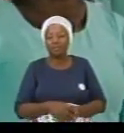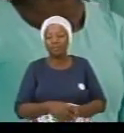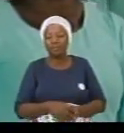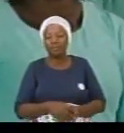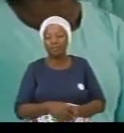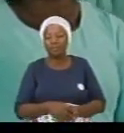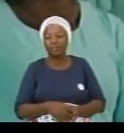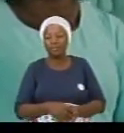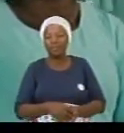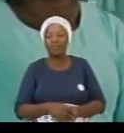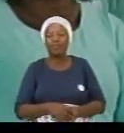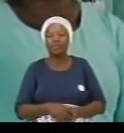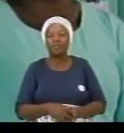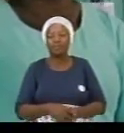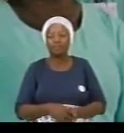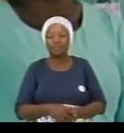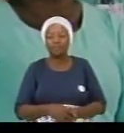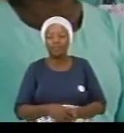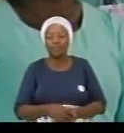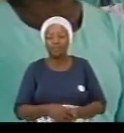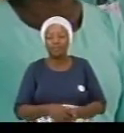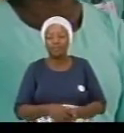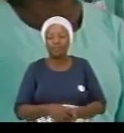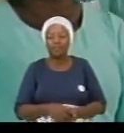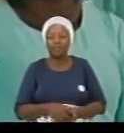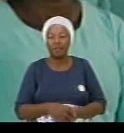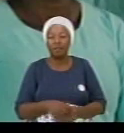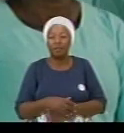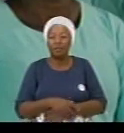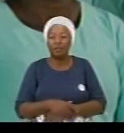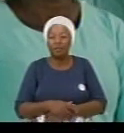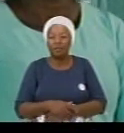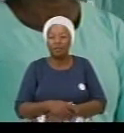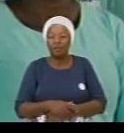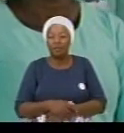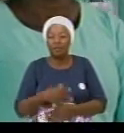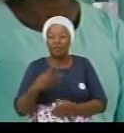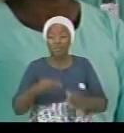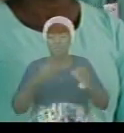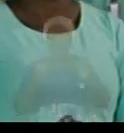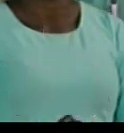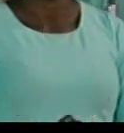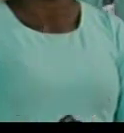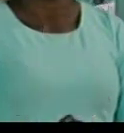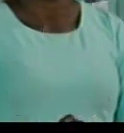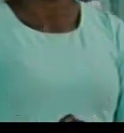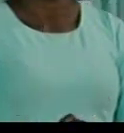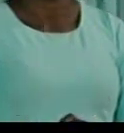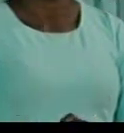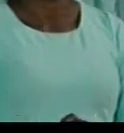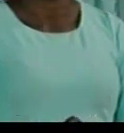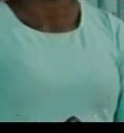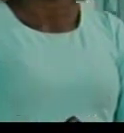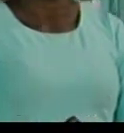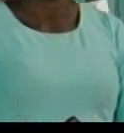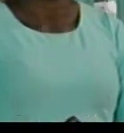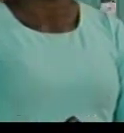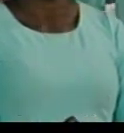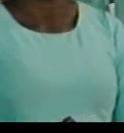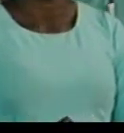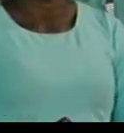The power of God has been sent down from heaven. Just check your own. If you check it, you